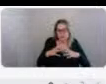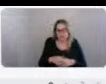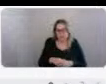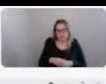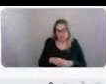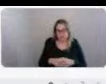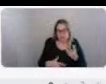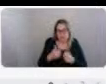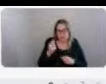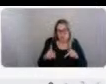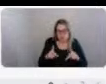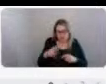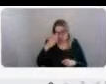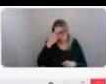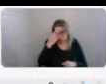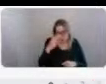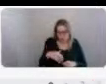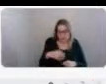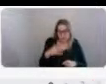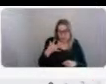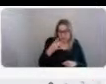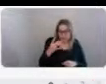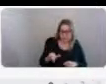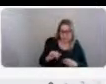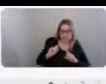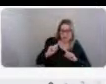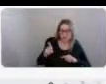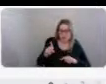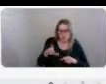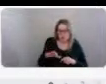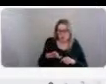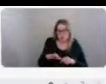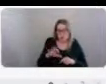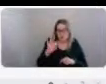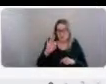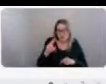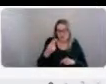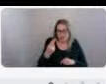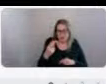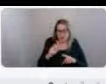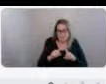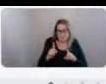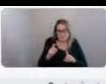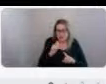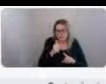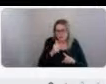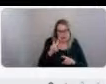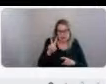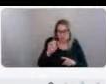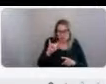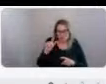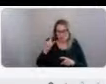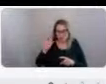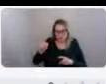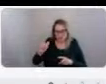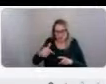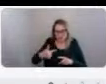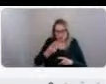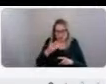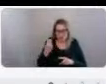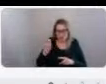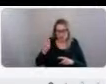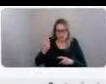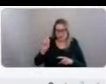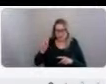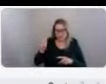most of the people i know are like me they go to costa scull bowie's in the foothills often but rarely to vail or tango verde or for that matter